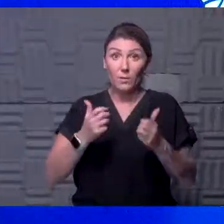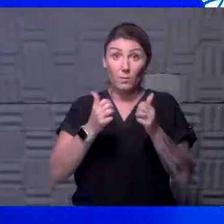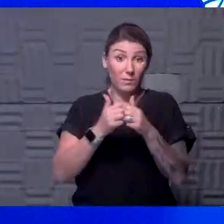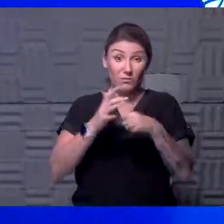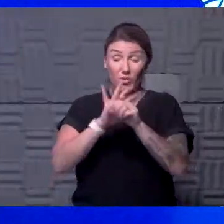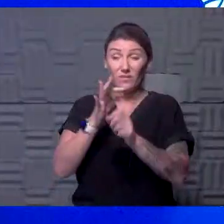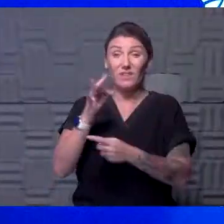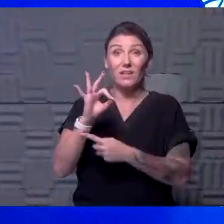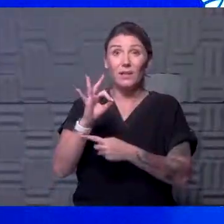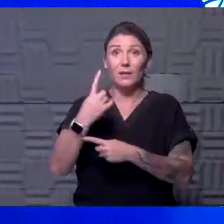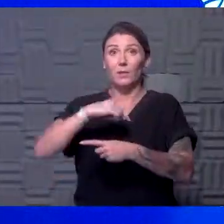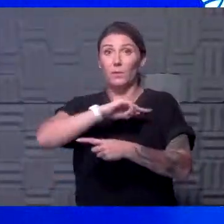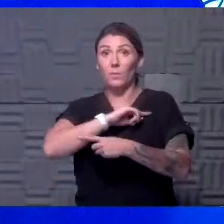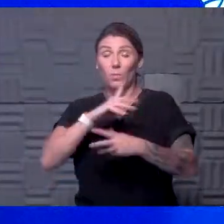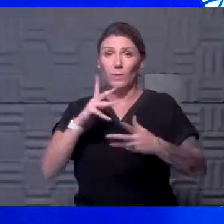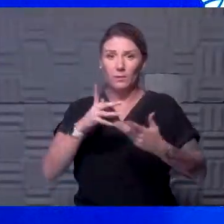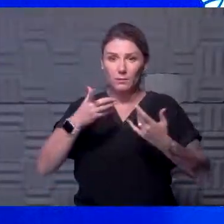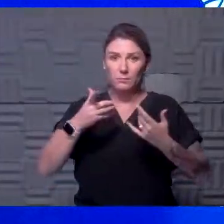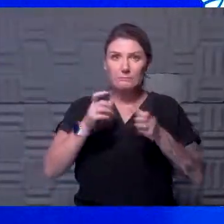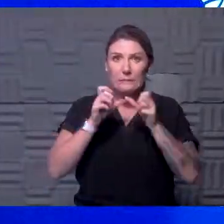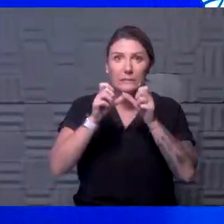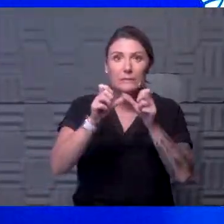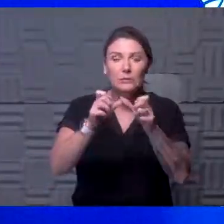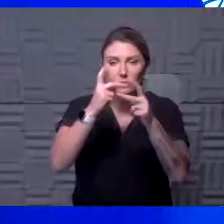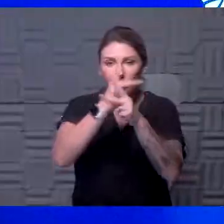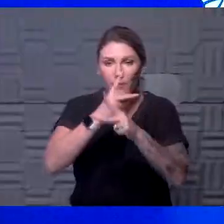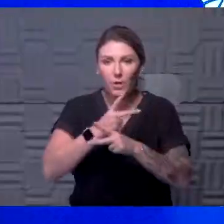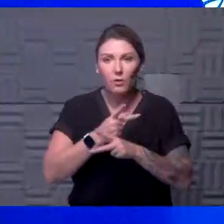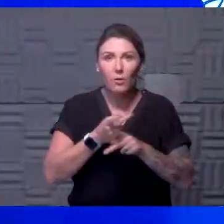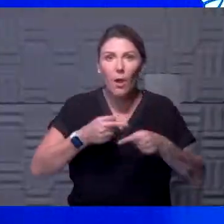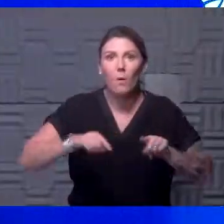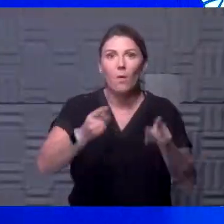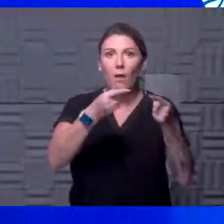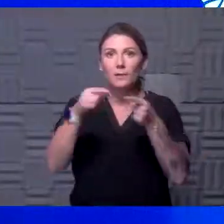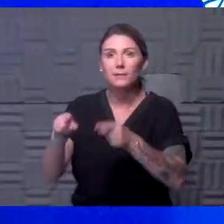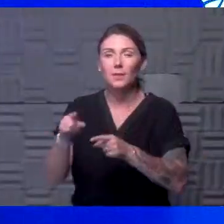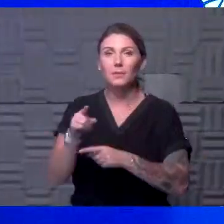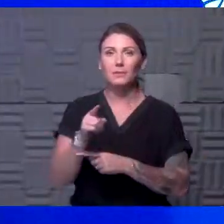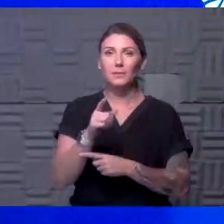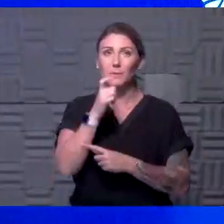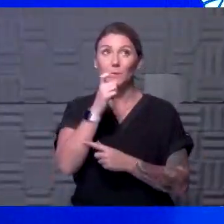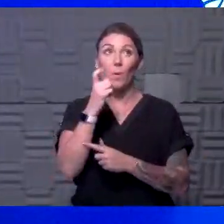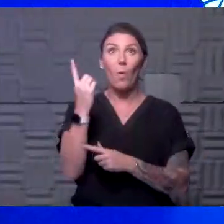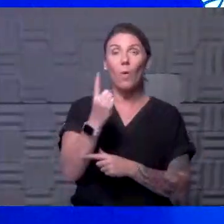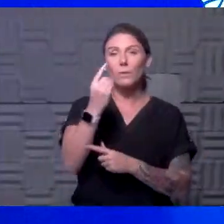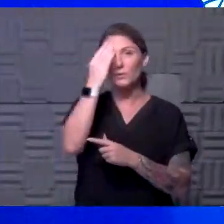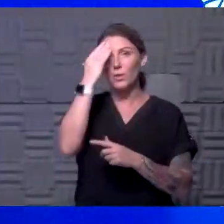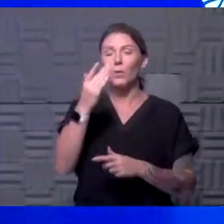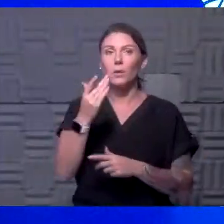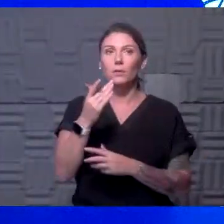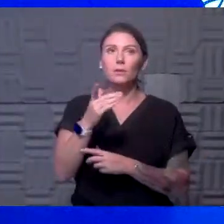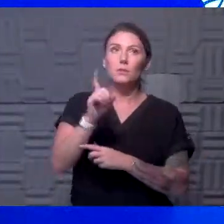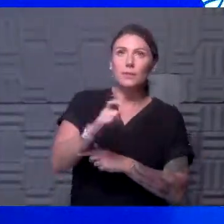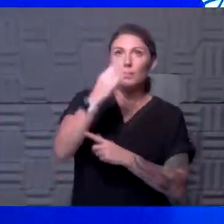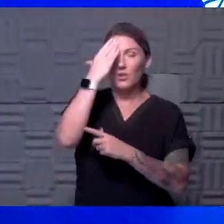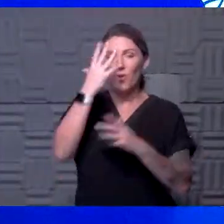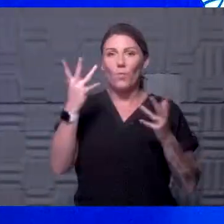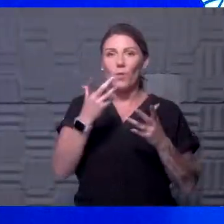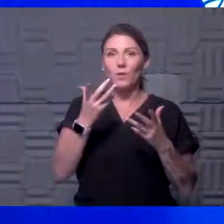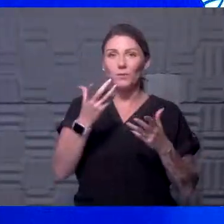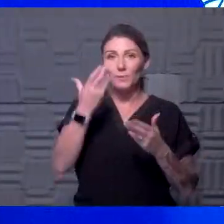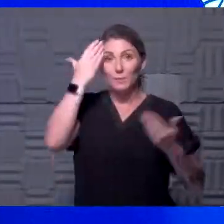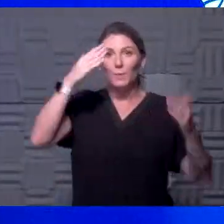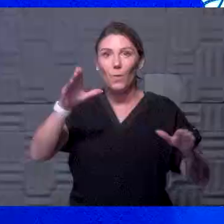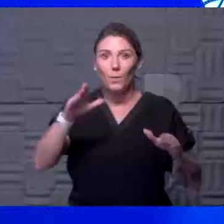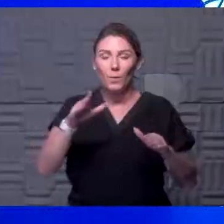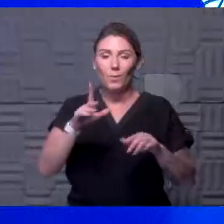we're continuing to build the airplane while we fly it. It means that you don't always know. That's all I've said before. You got to know what you don't know. And so we can't say to you that it